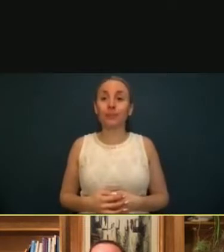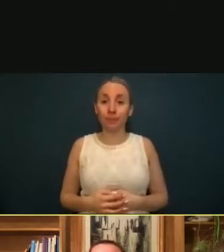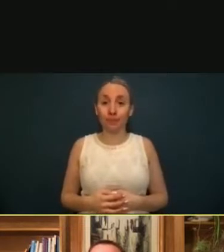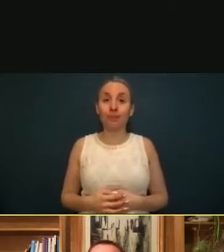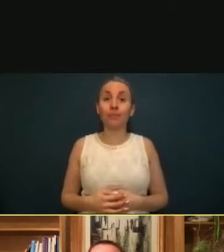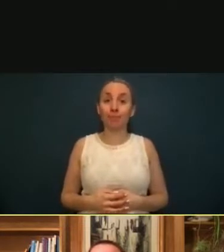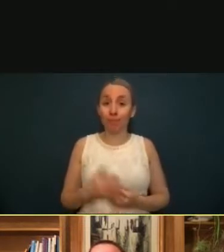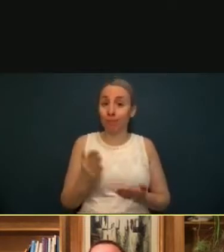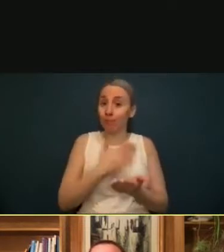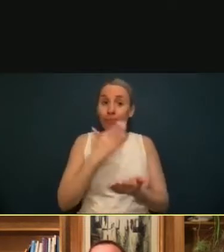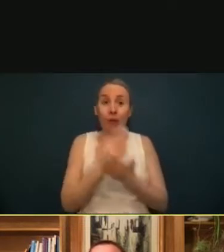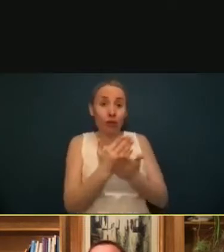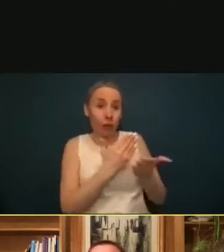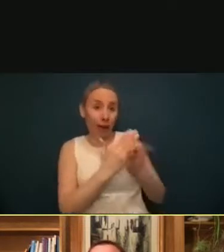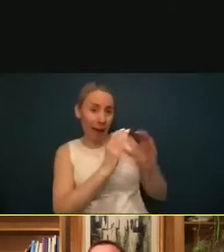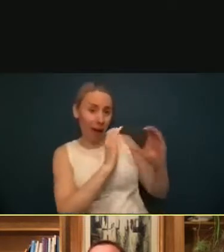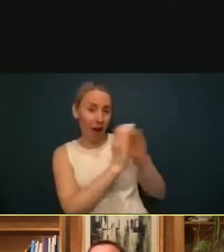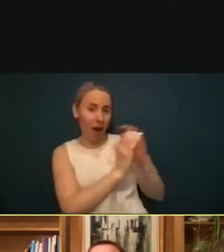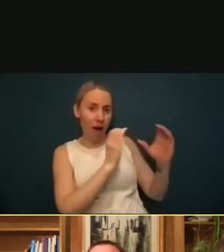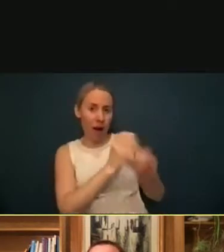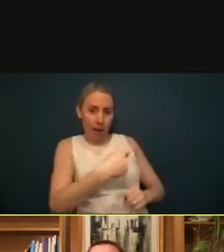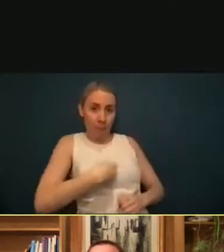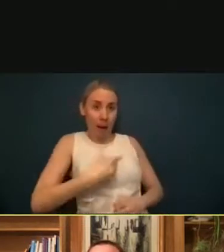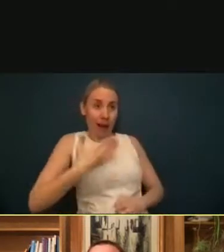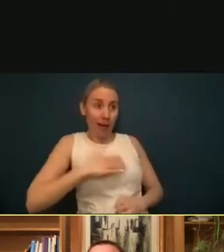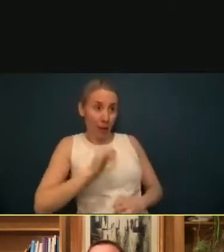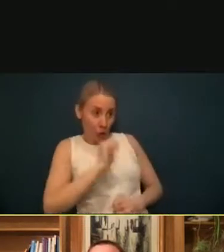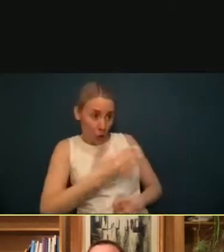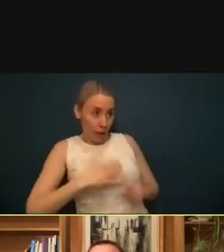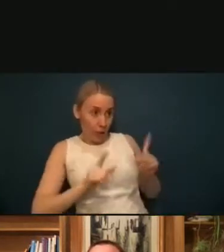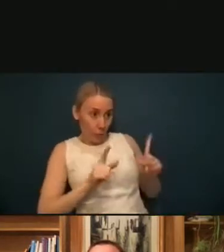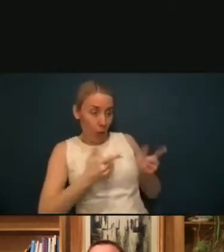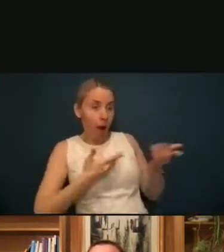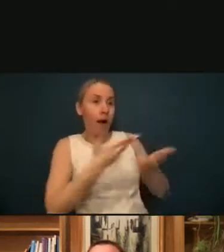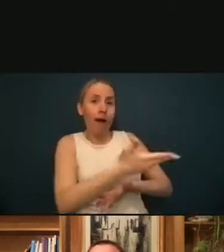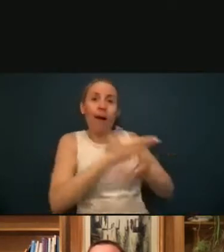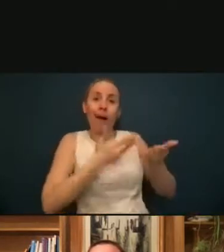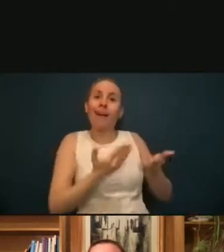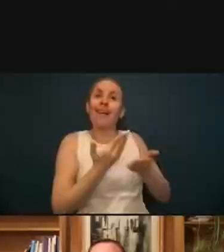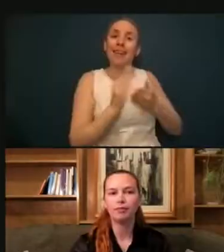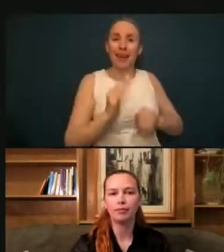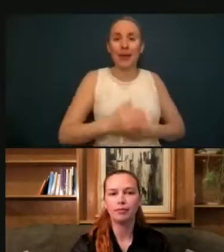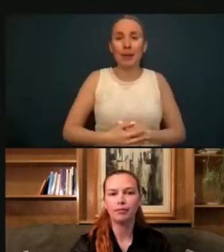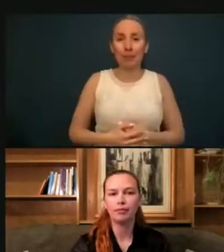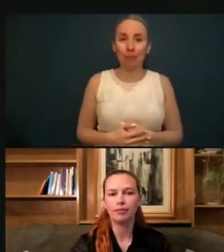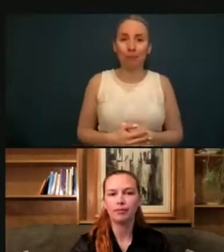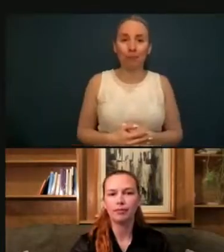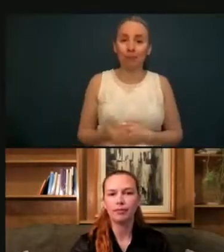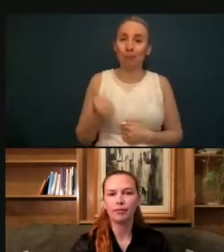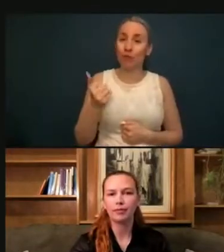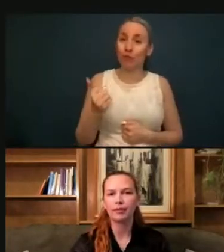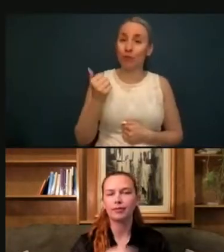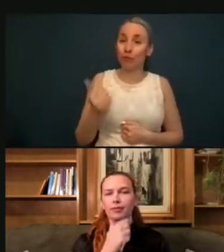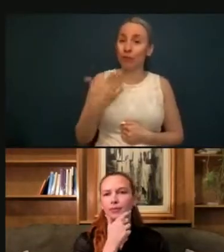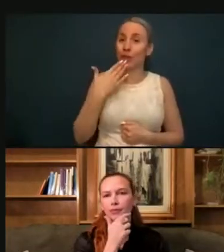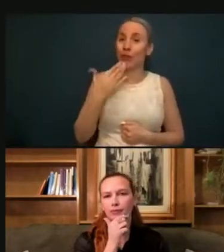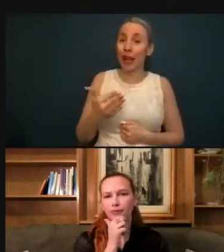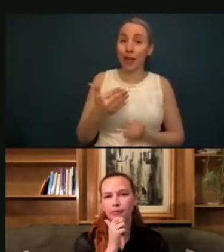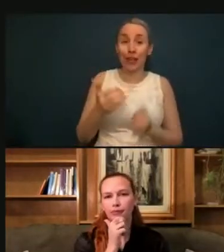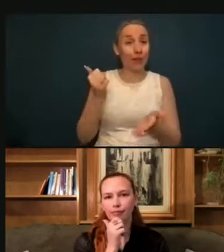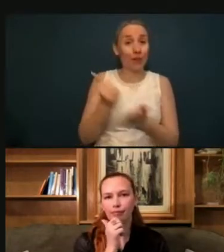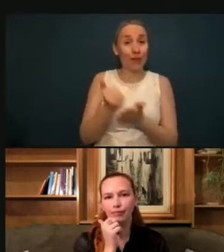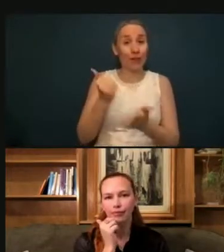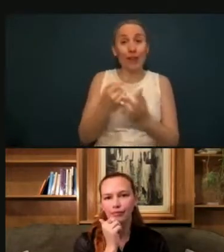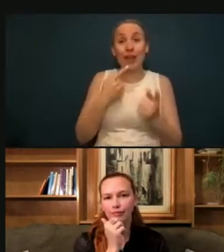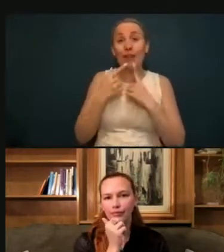in communication about what those needs are for one another. Brilliant. All super valuable information you're giving